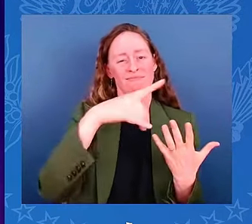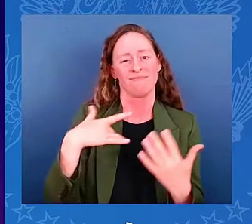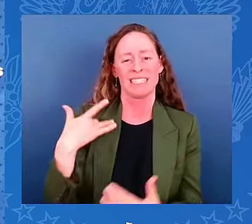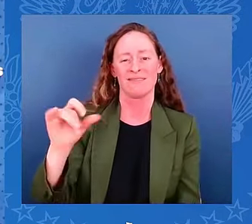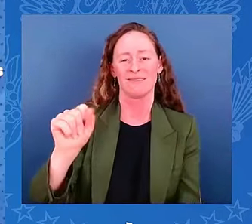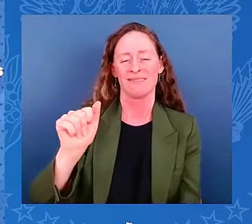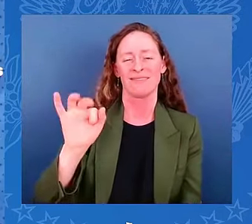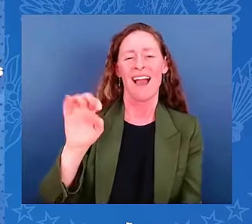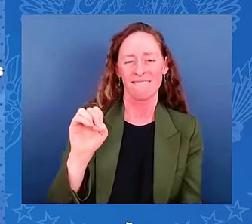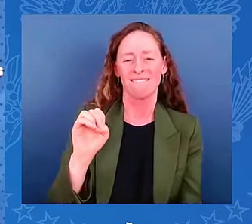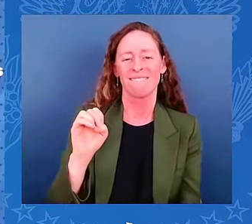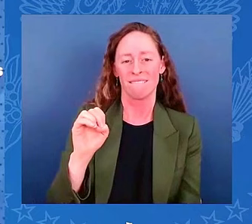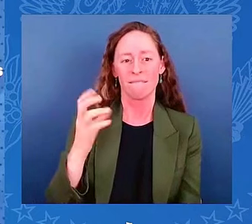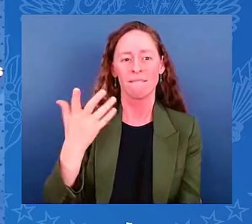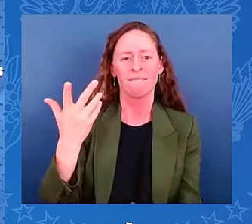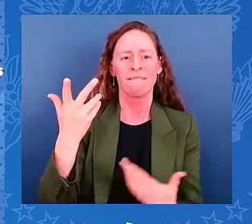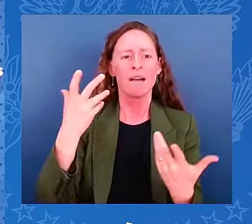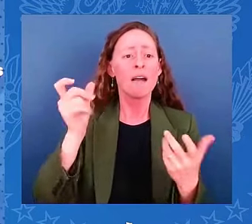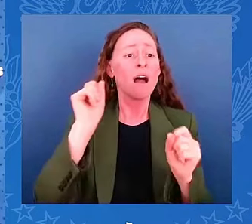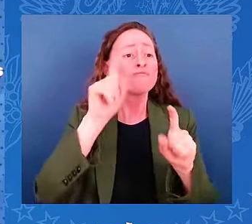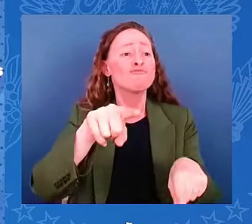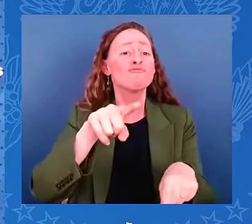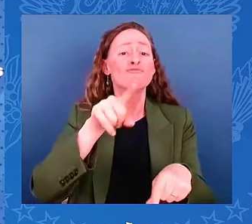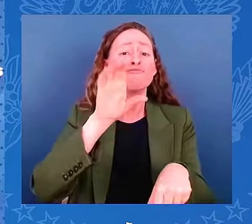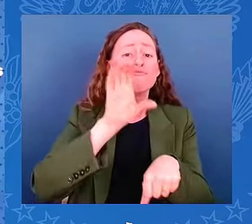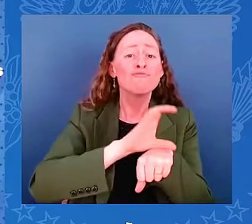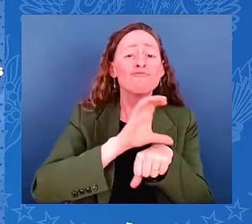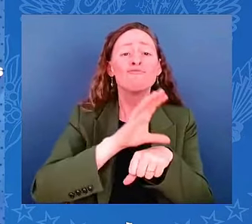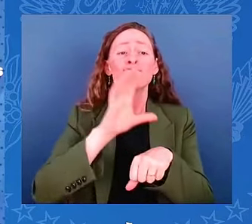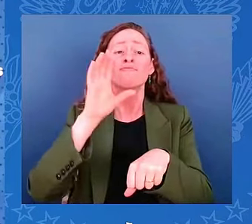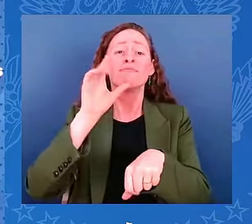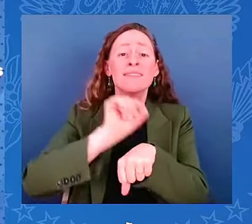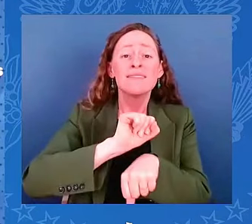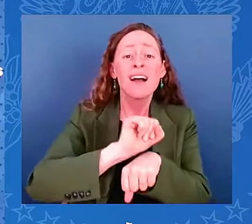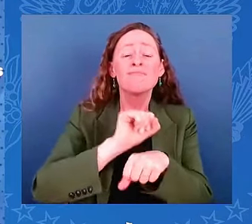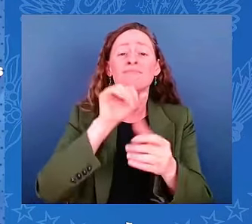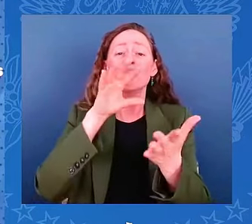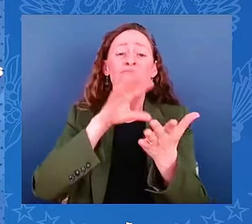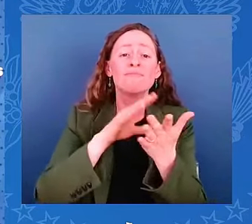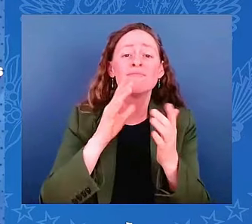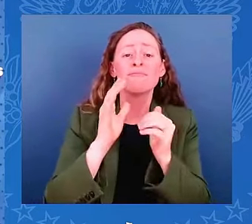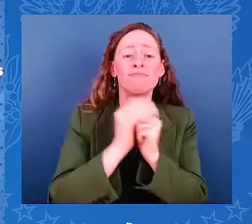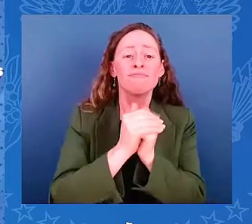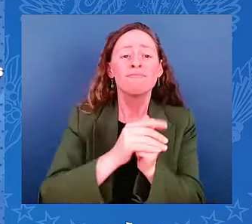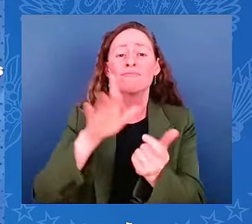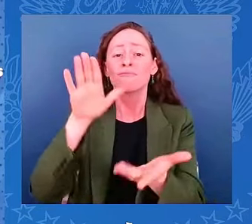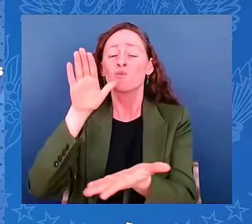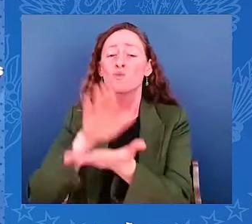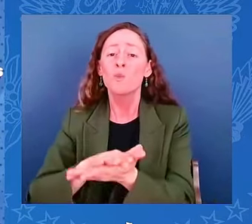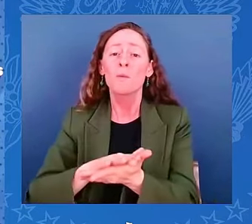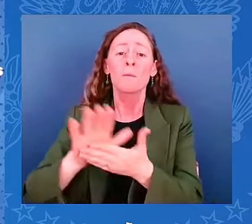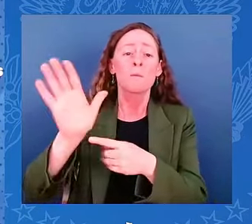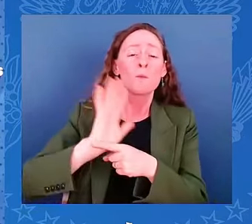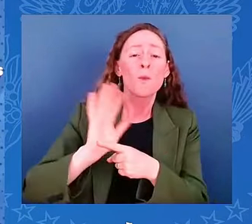a school, without worrying it's the last time I'm going to get to see them. We all want.